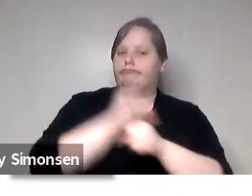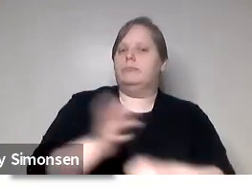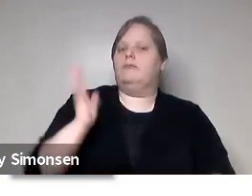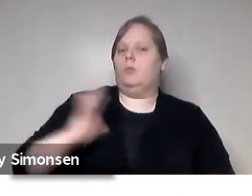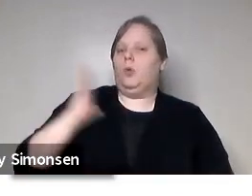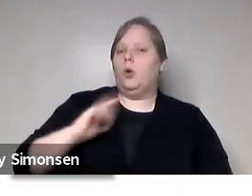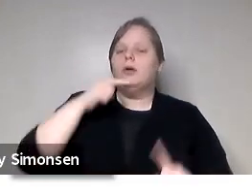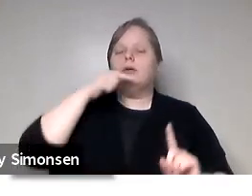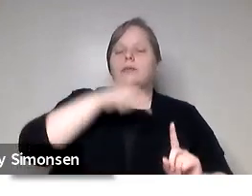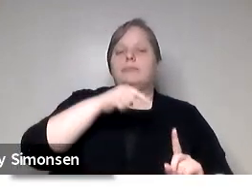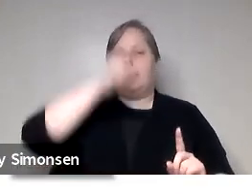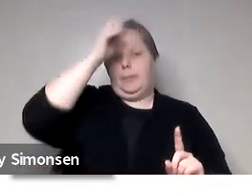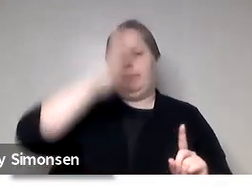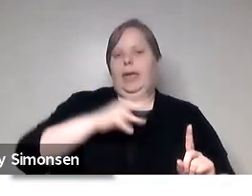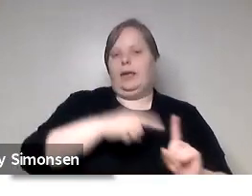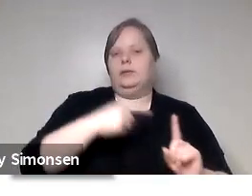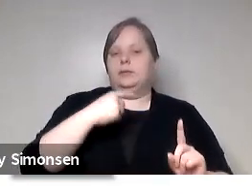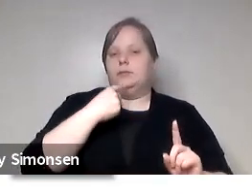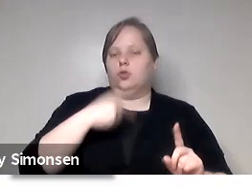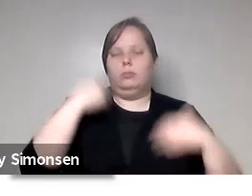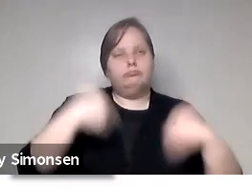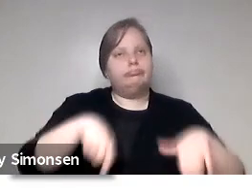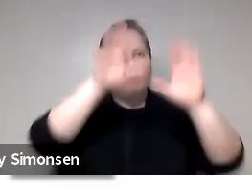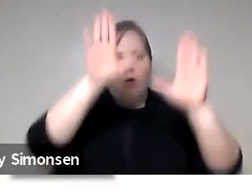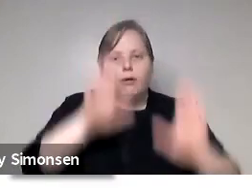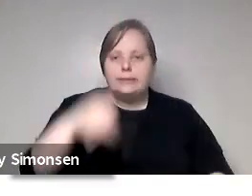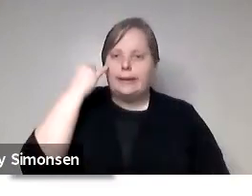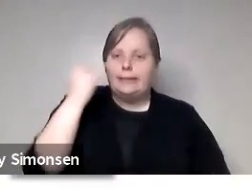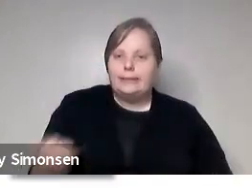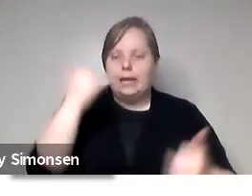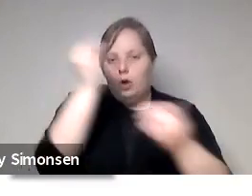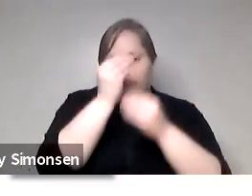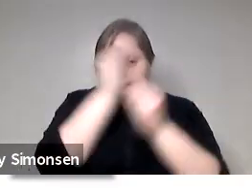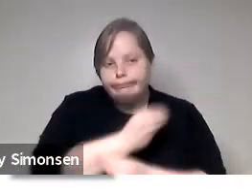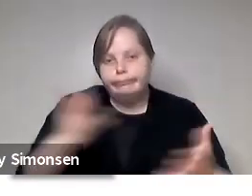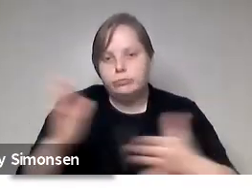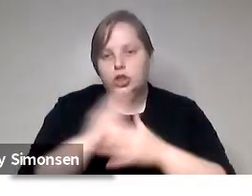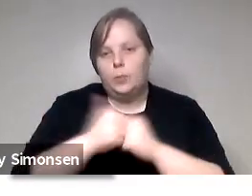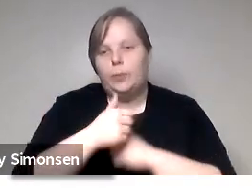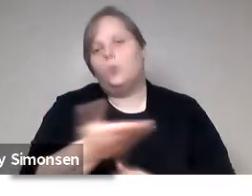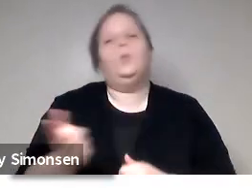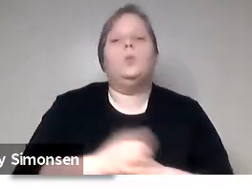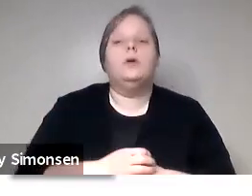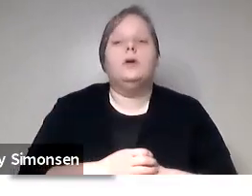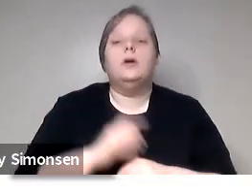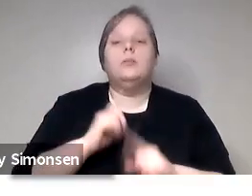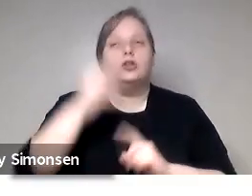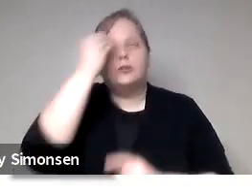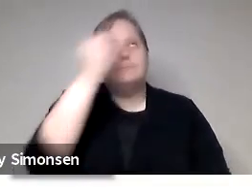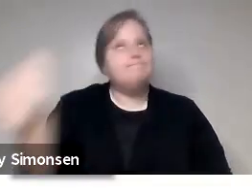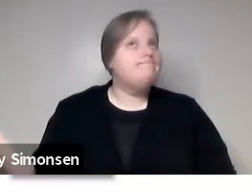he told me a really great idea, and I'm sharing this, and maybe you know this, but put it in the back of your